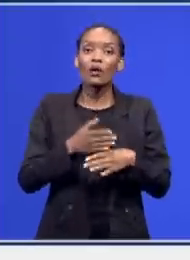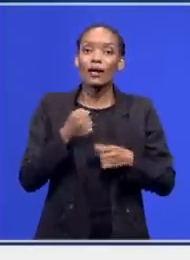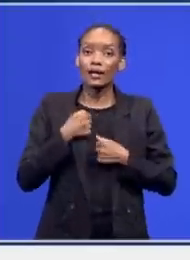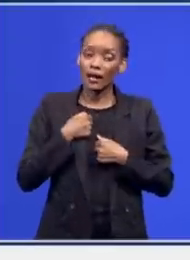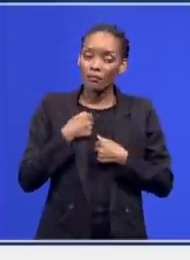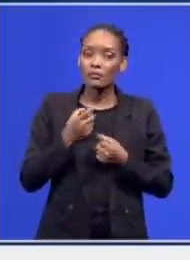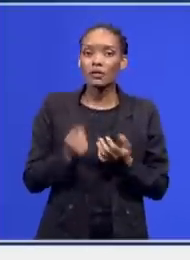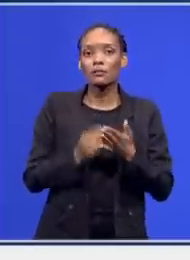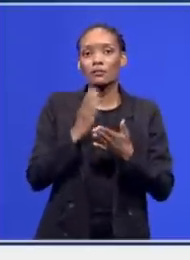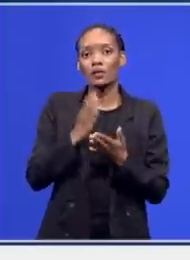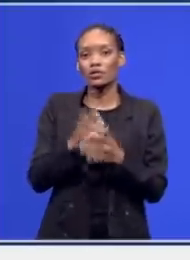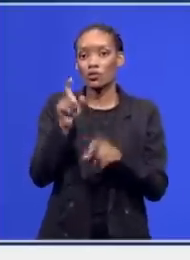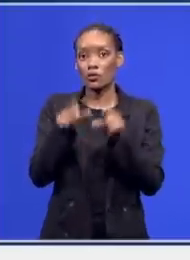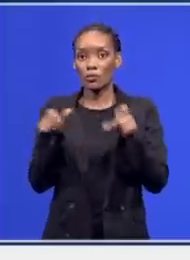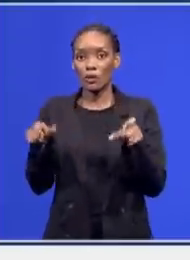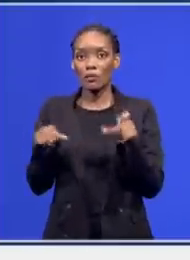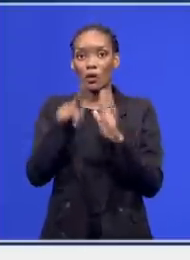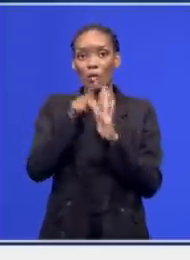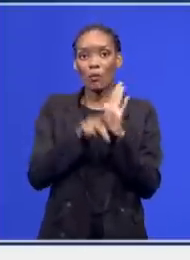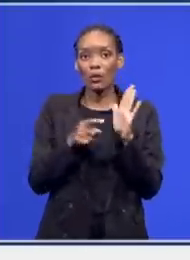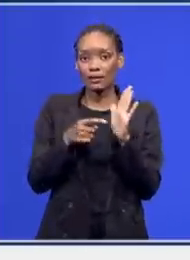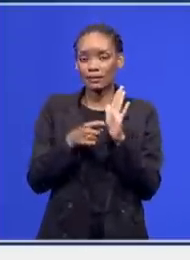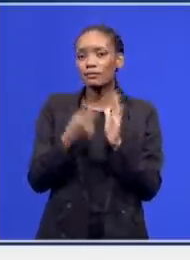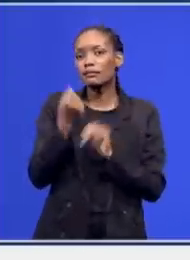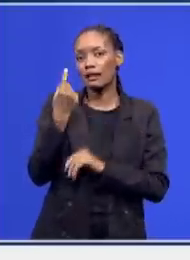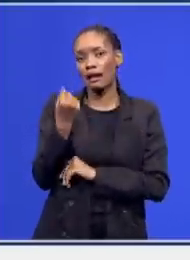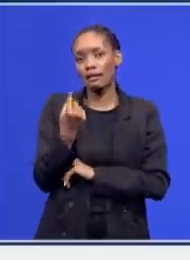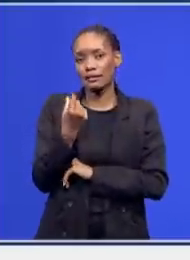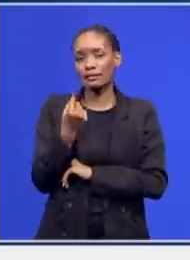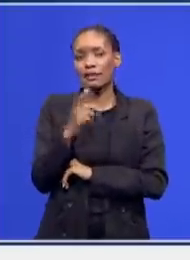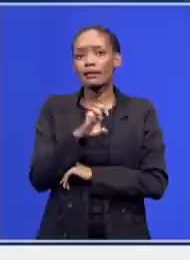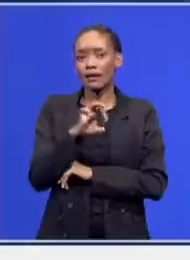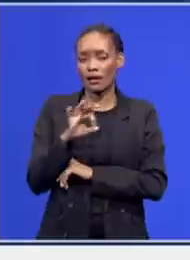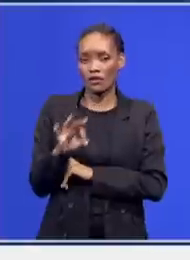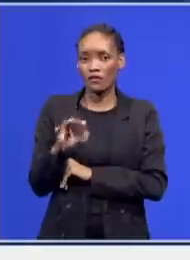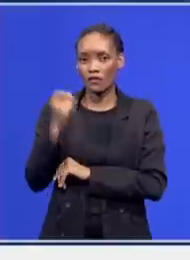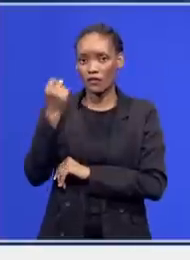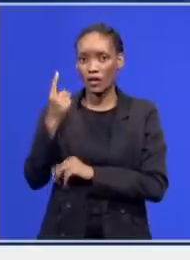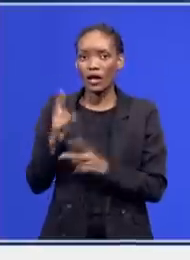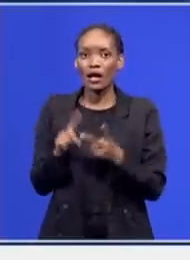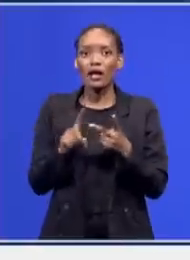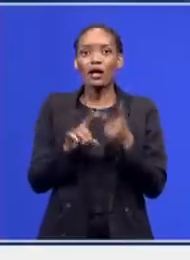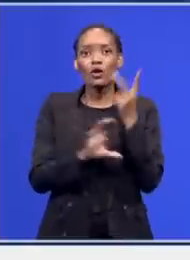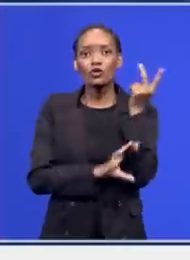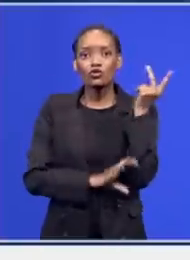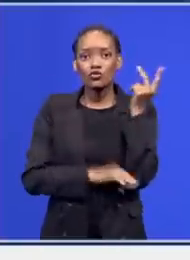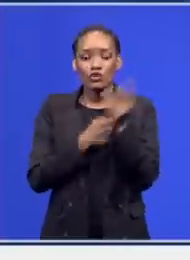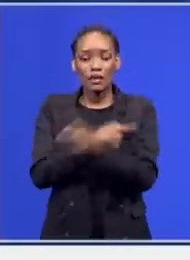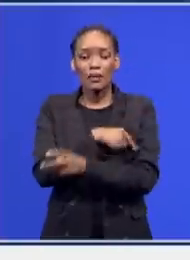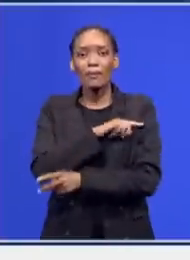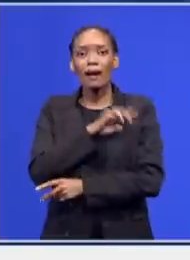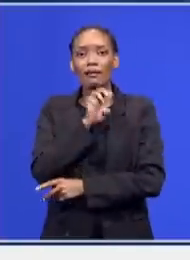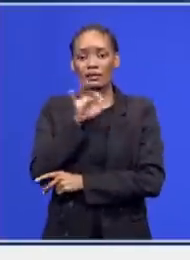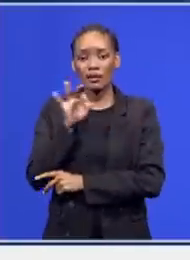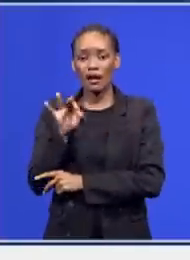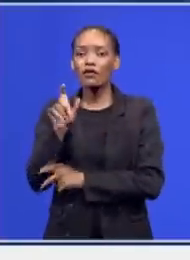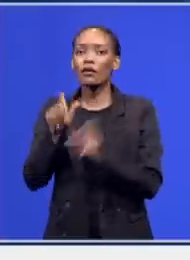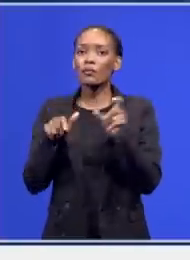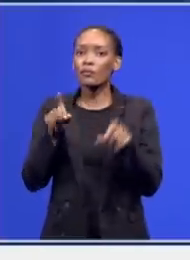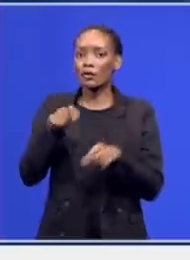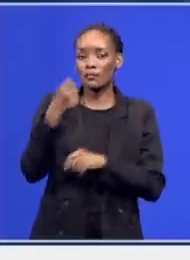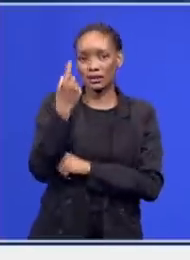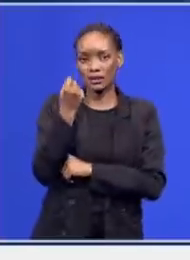understand the policies and programs of the EFF. The constitution has mandated me of the EFF. that I must go and